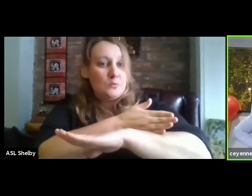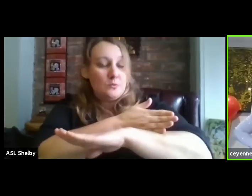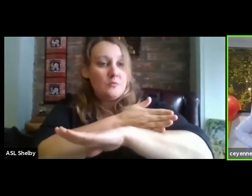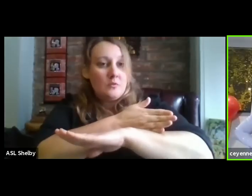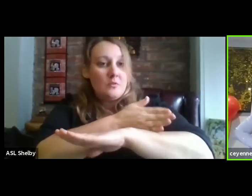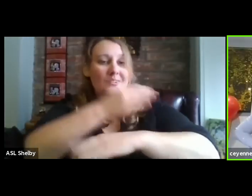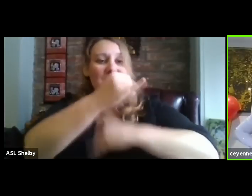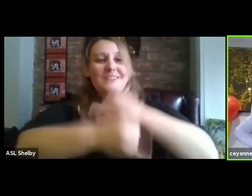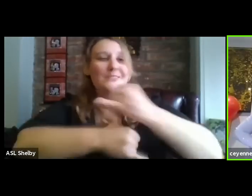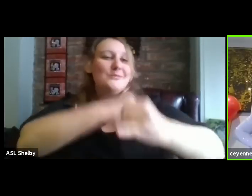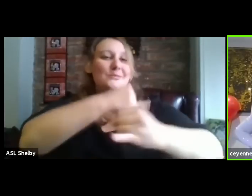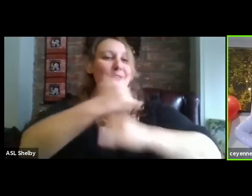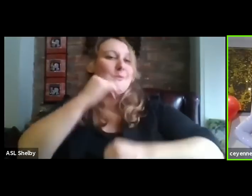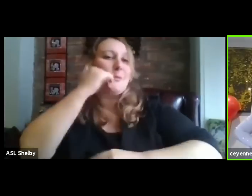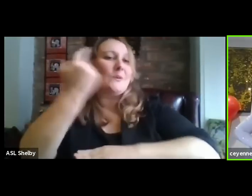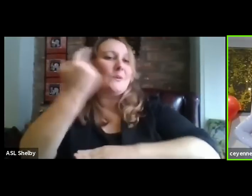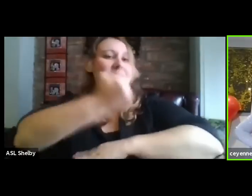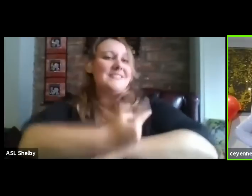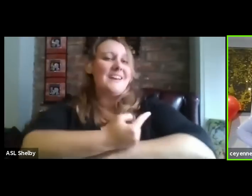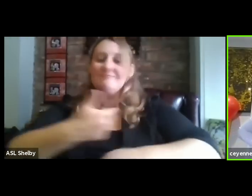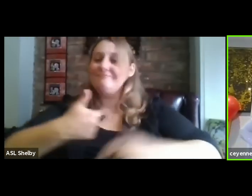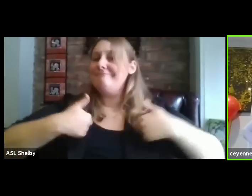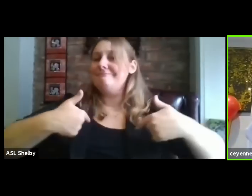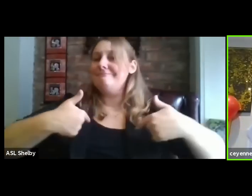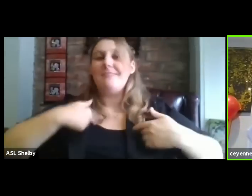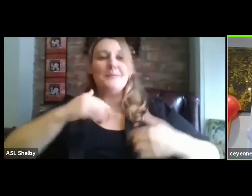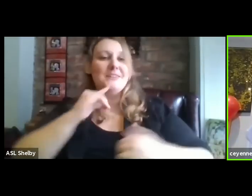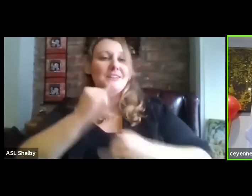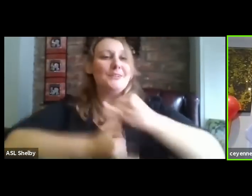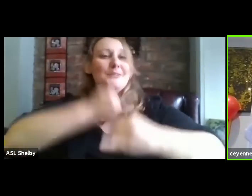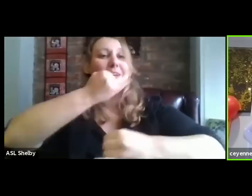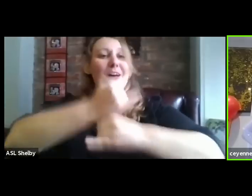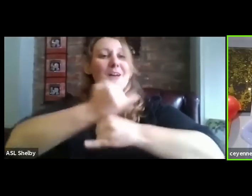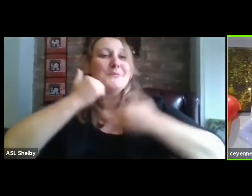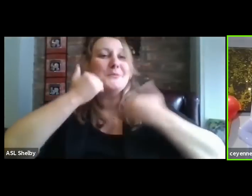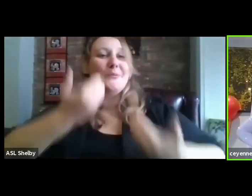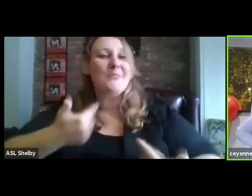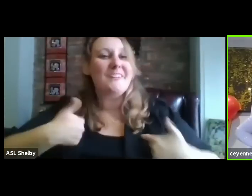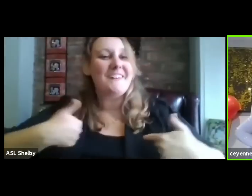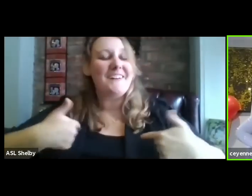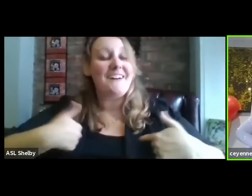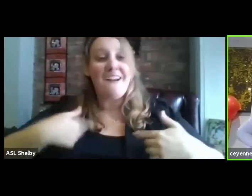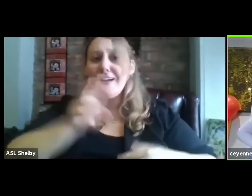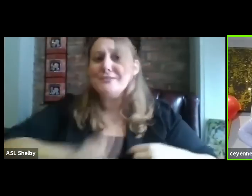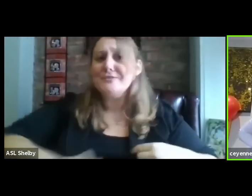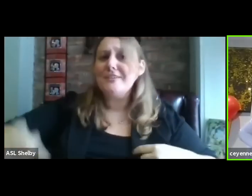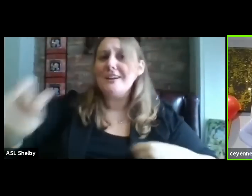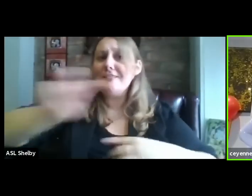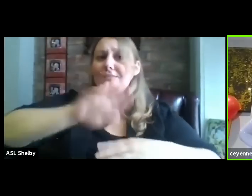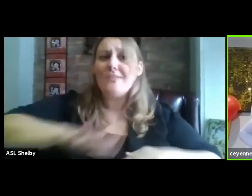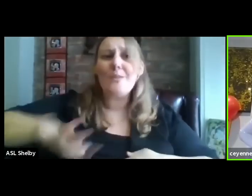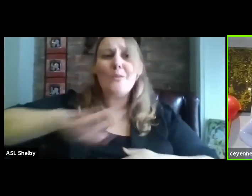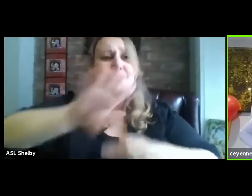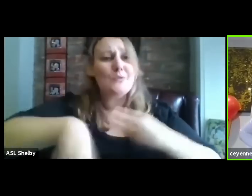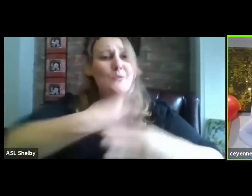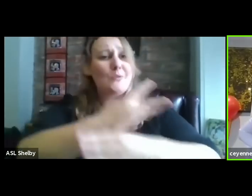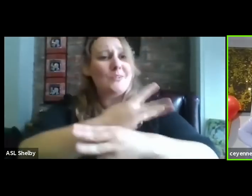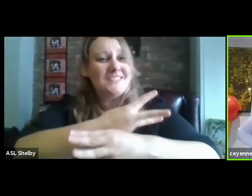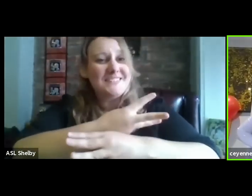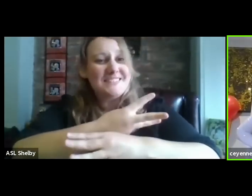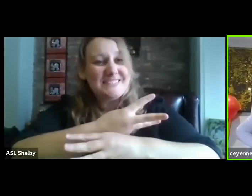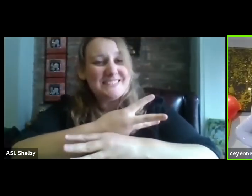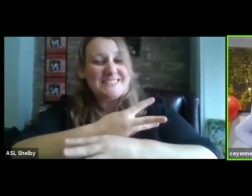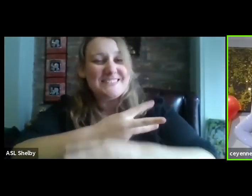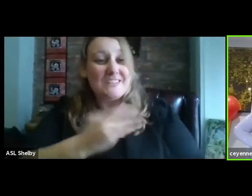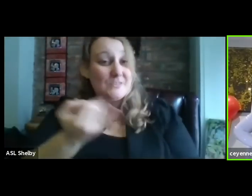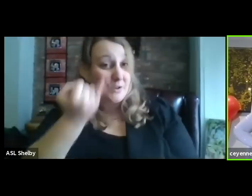I'm an international hoe, bitch. I travel all over the world. Sweetie, if you can't do nothing, get a passport and take your ass to another country. You